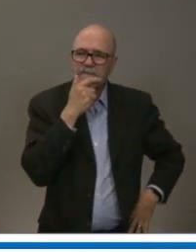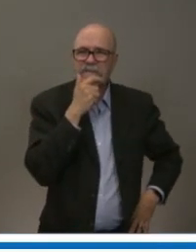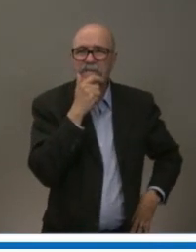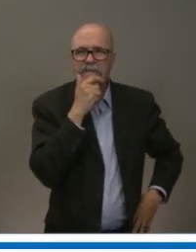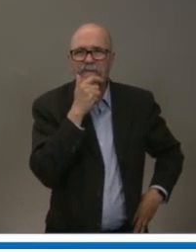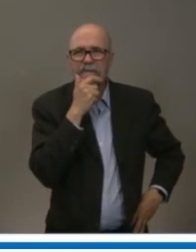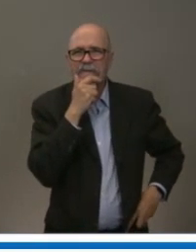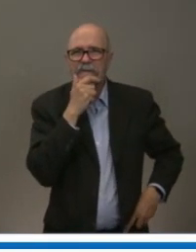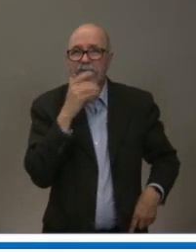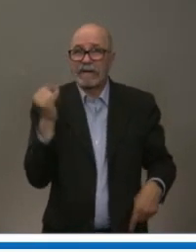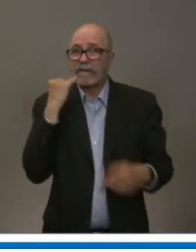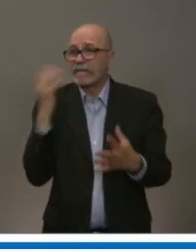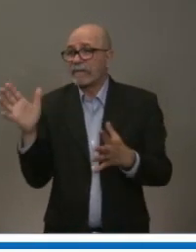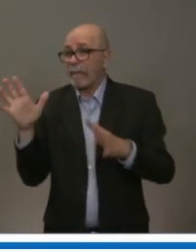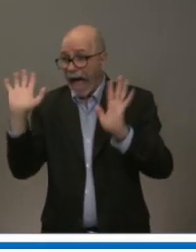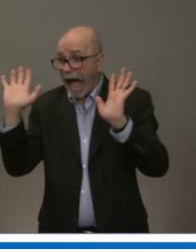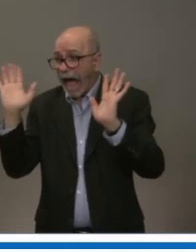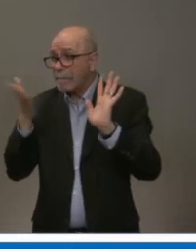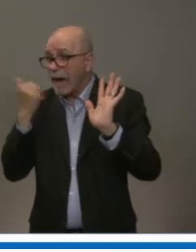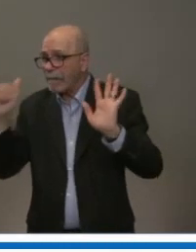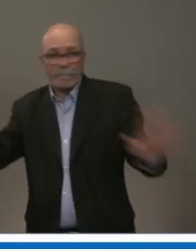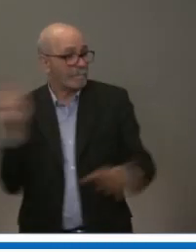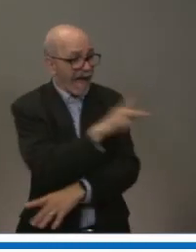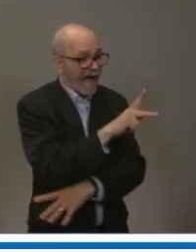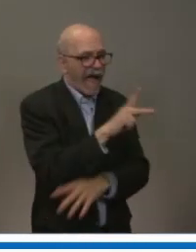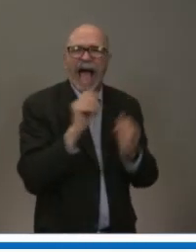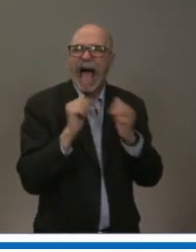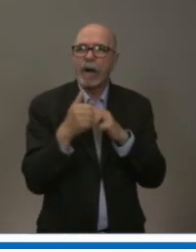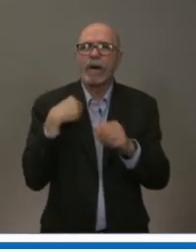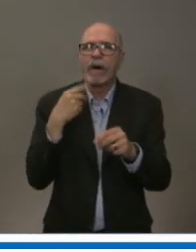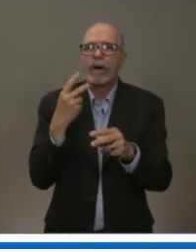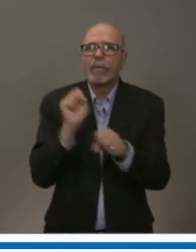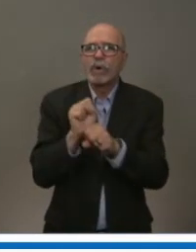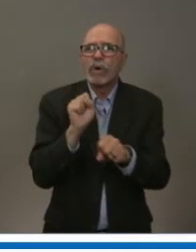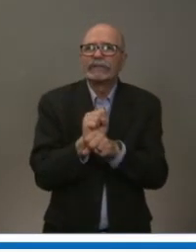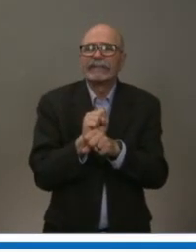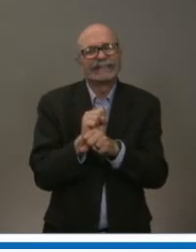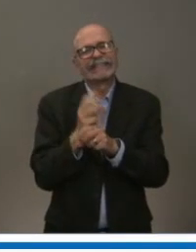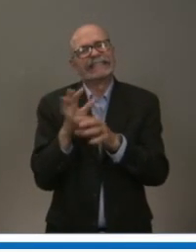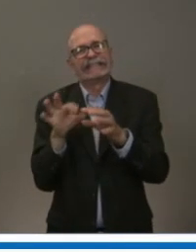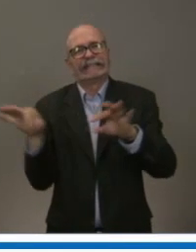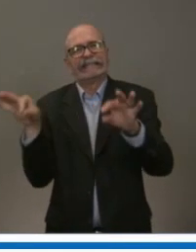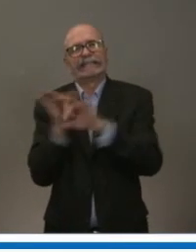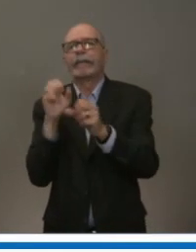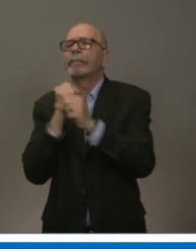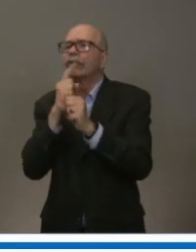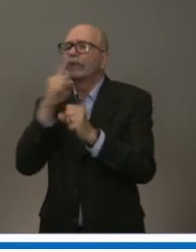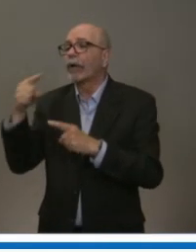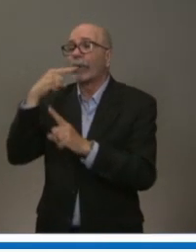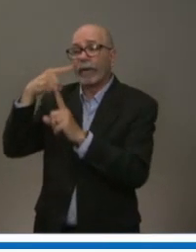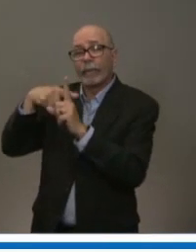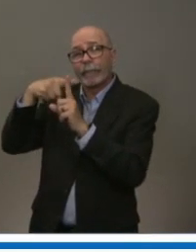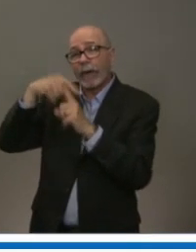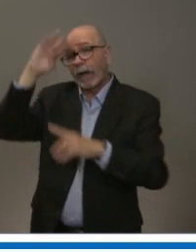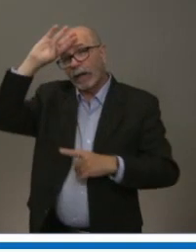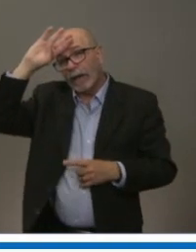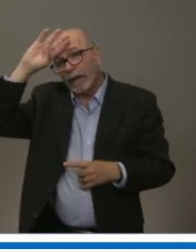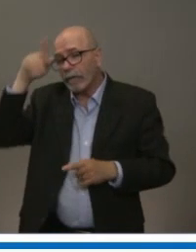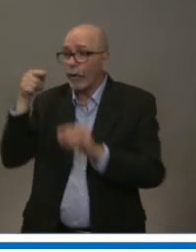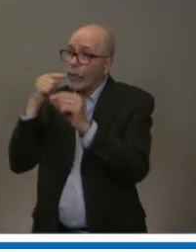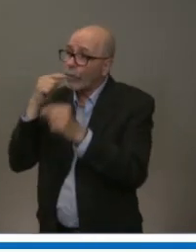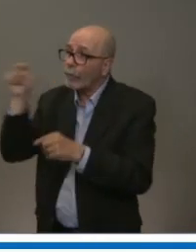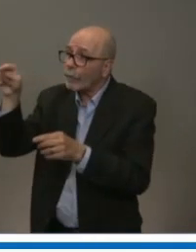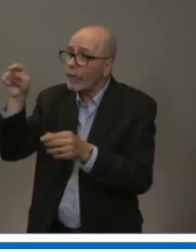some very careful measures around monitoring temperatures, daily screening, et cetera. And so we're looking at those pieces because you're